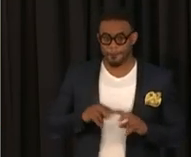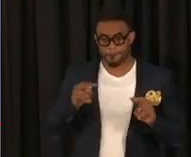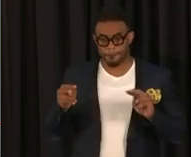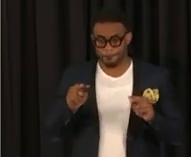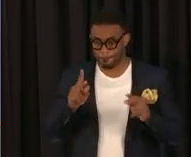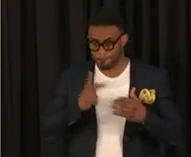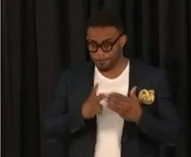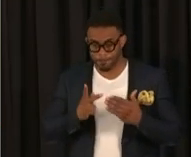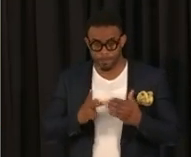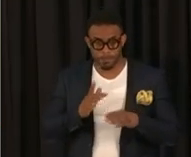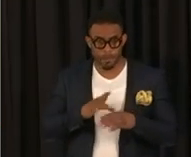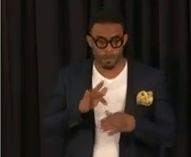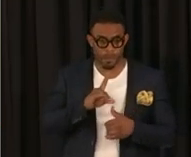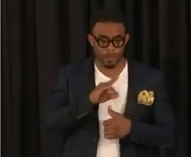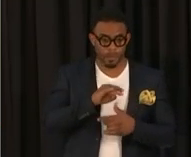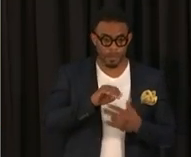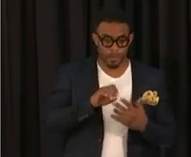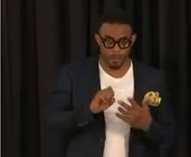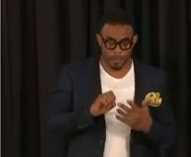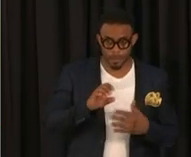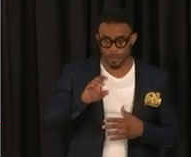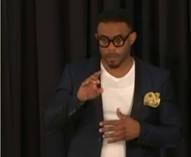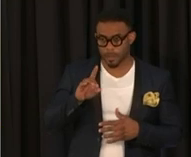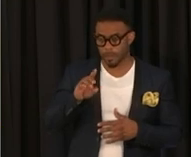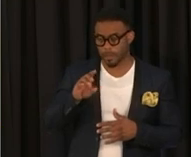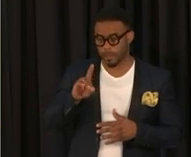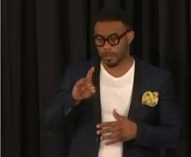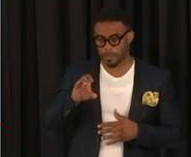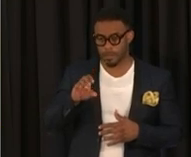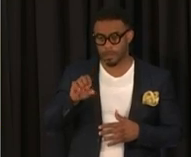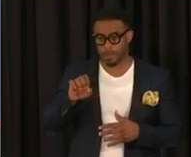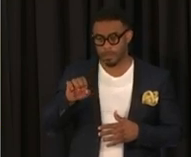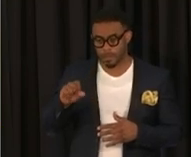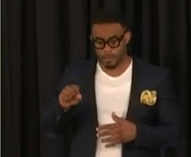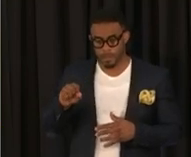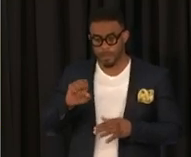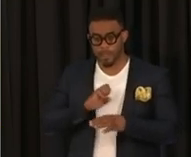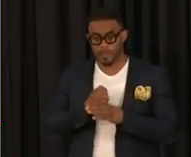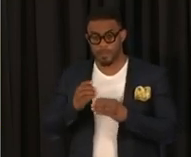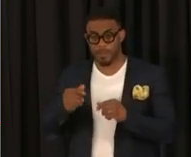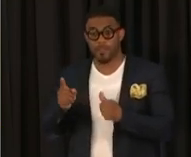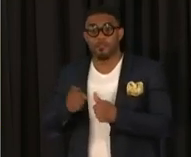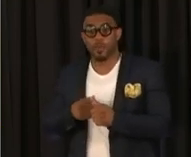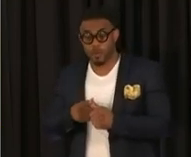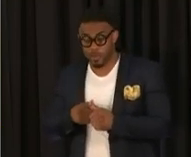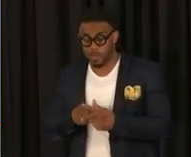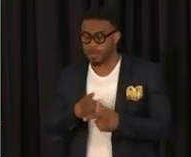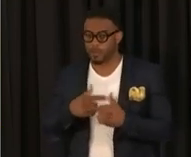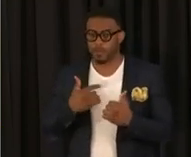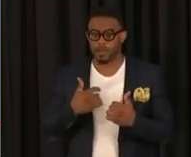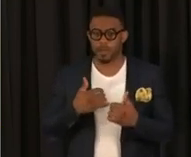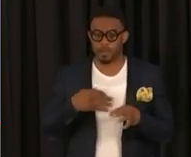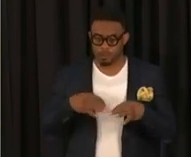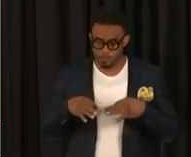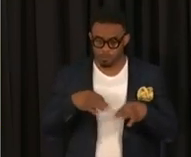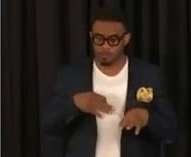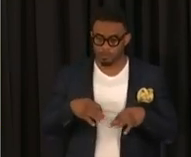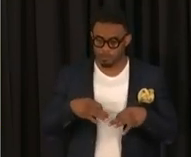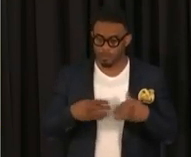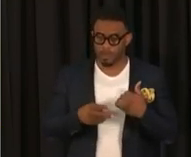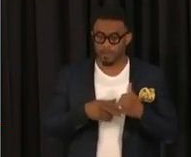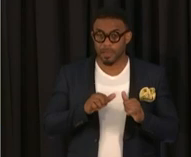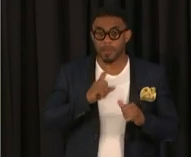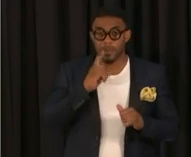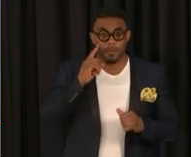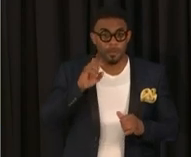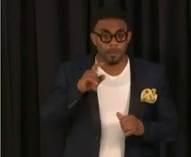to look at the programs like the DOE and DCSEU has, and energy efficiency first, but then we walk them through what the